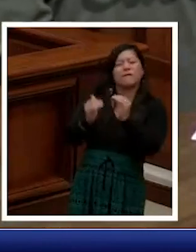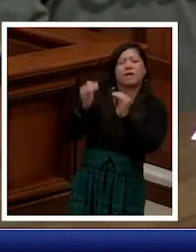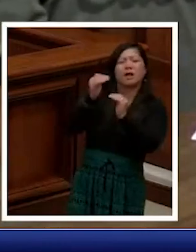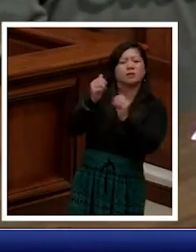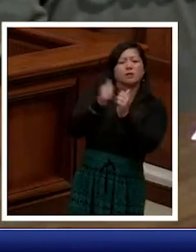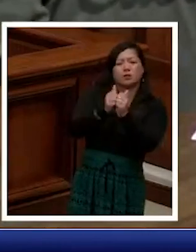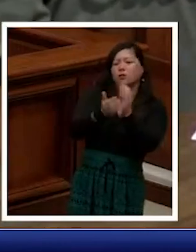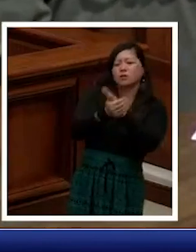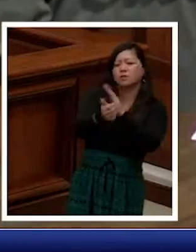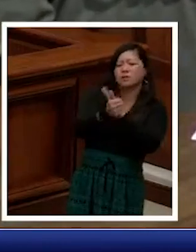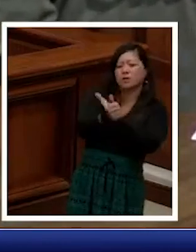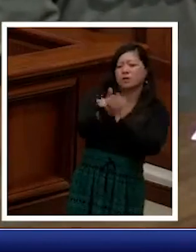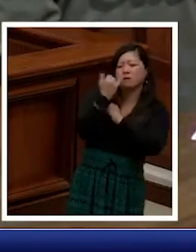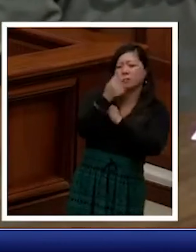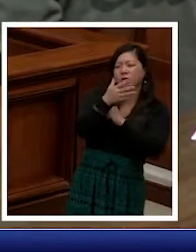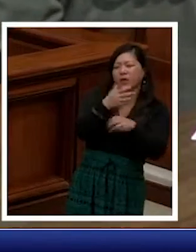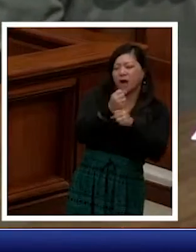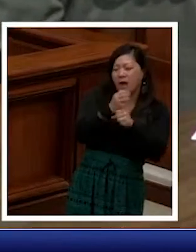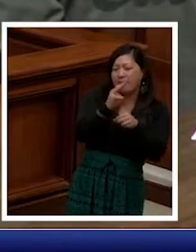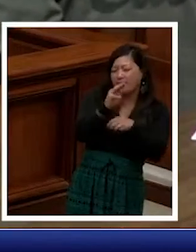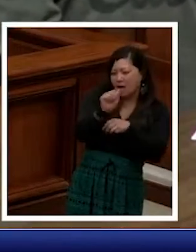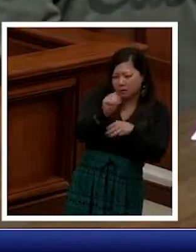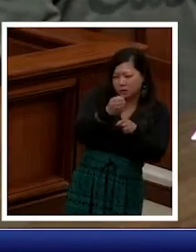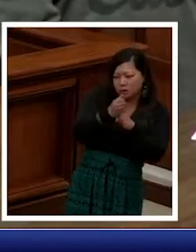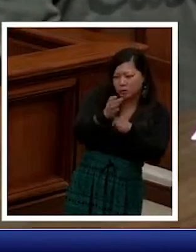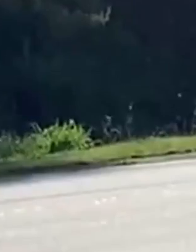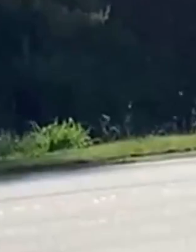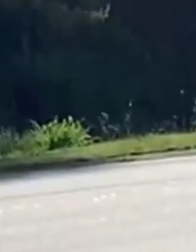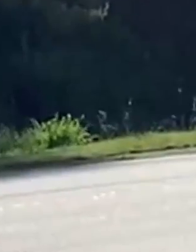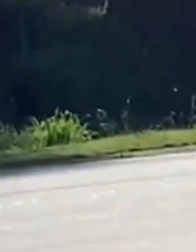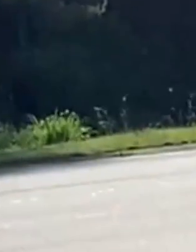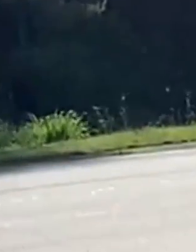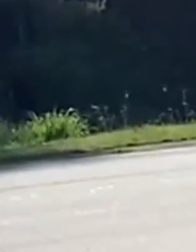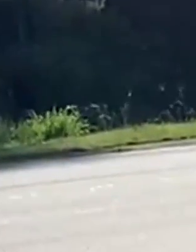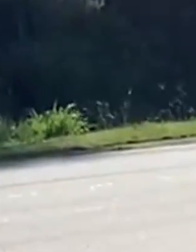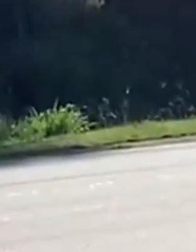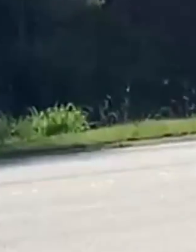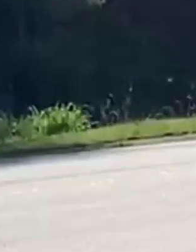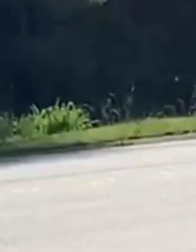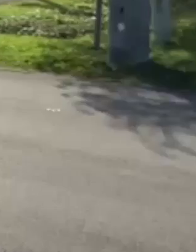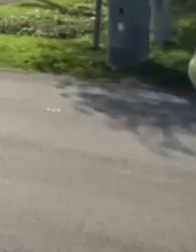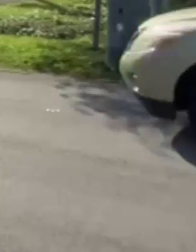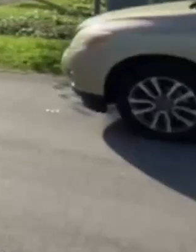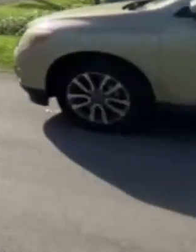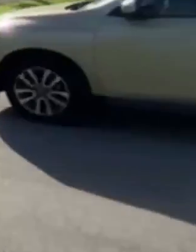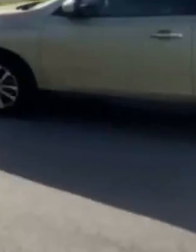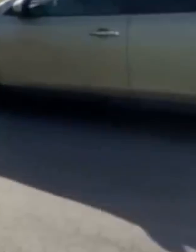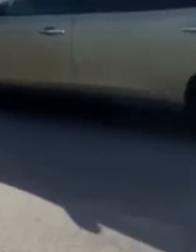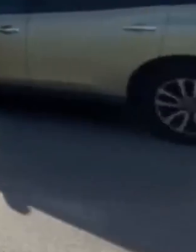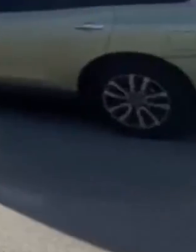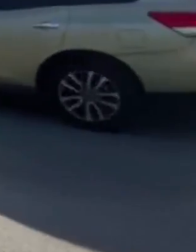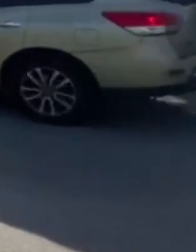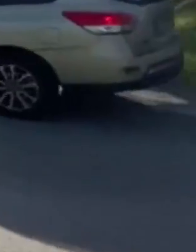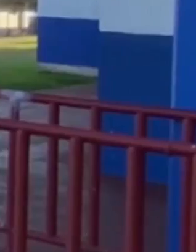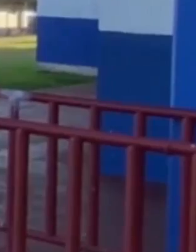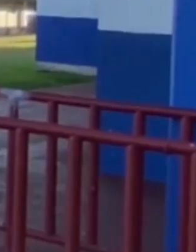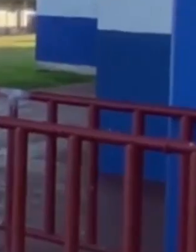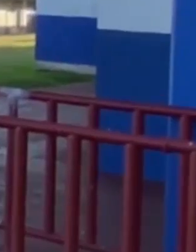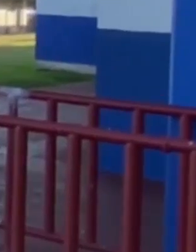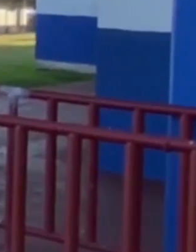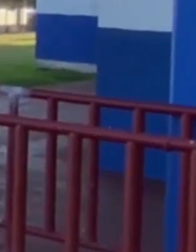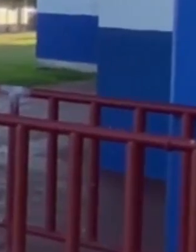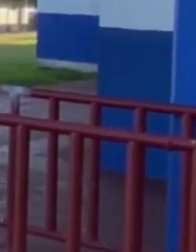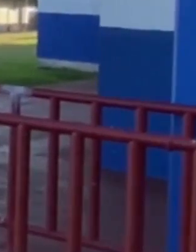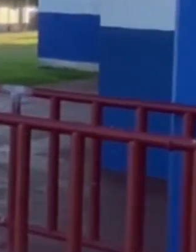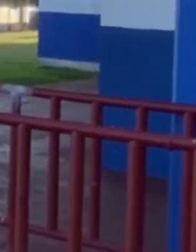case. He tells KUAM, quote, "I'm disappointed. Still, the claims originally filed on behalf of two students, one from Ocean